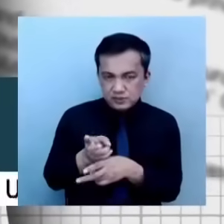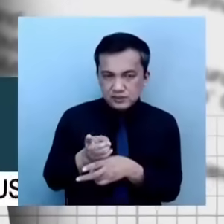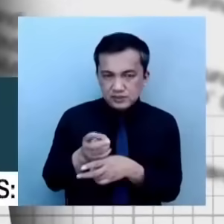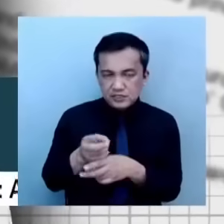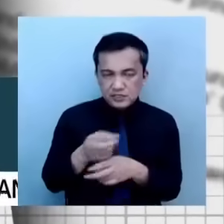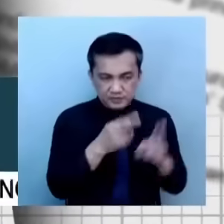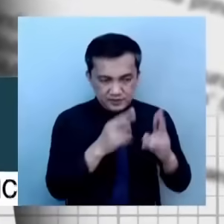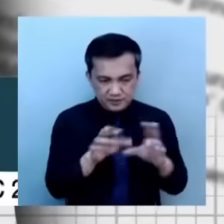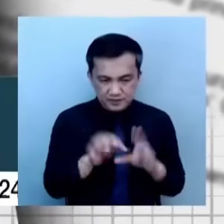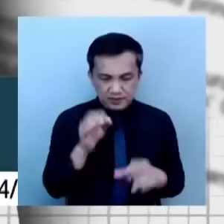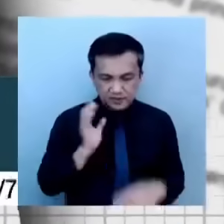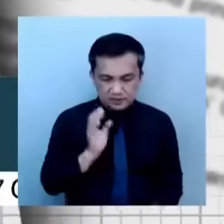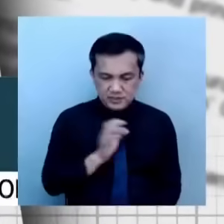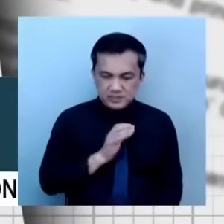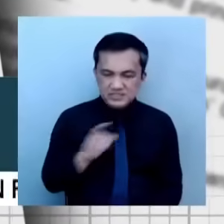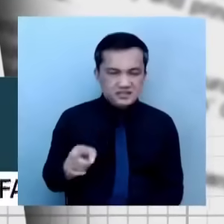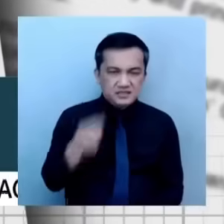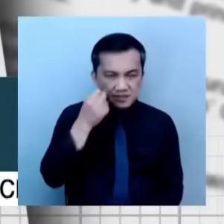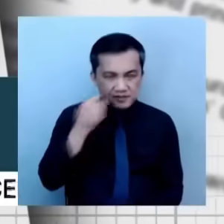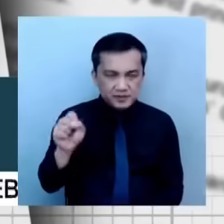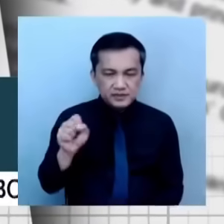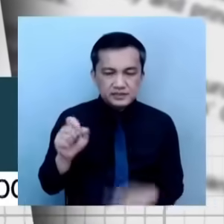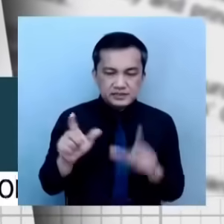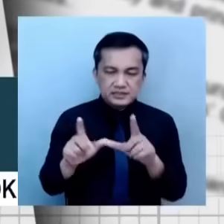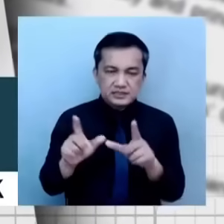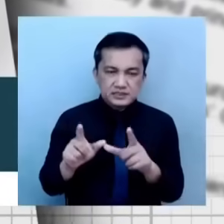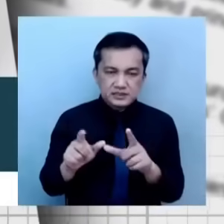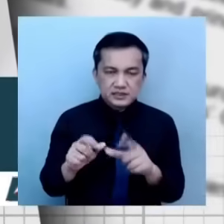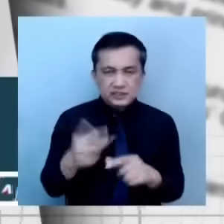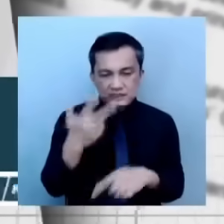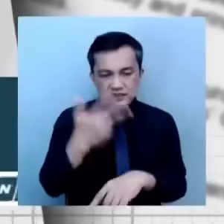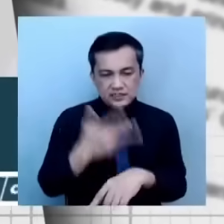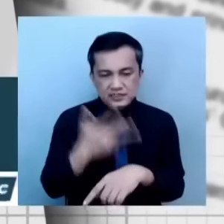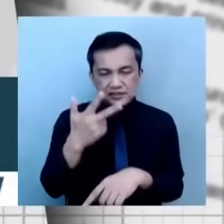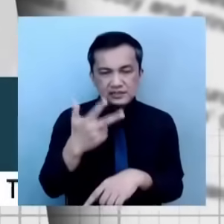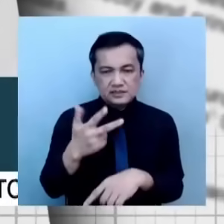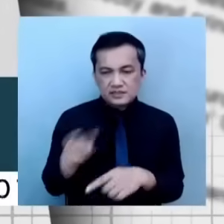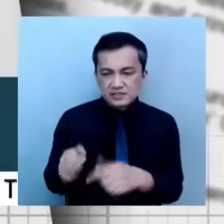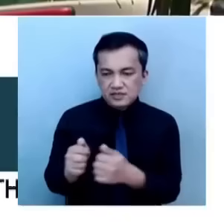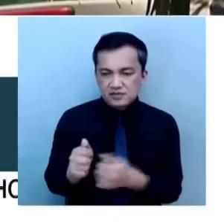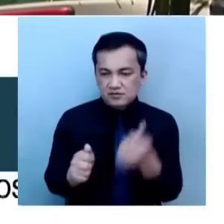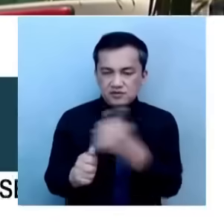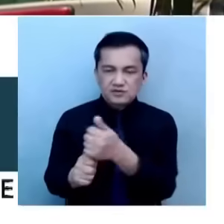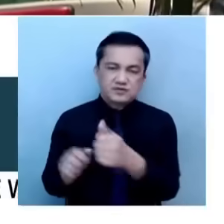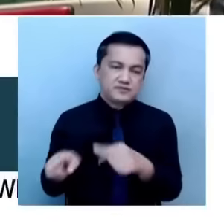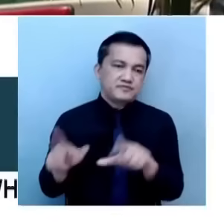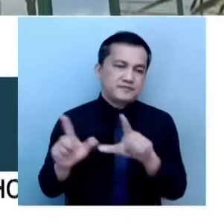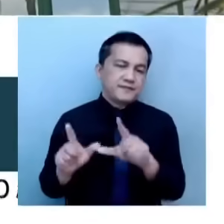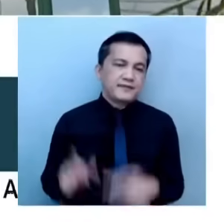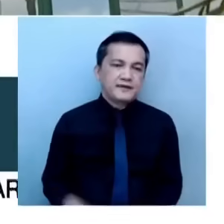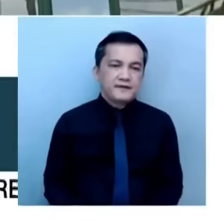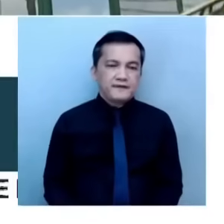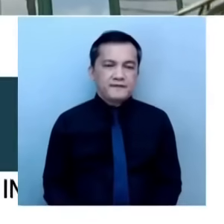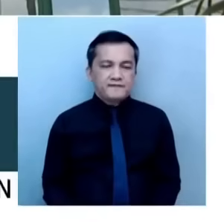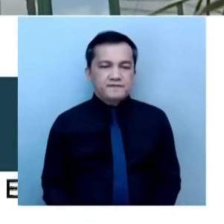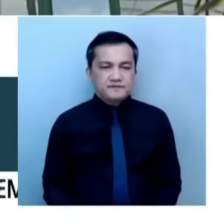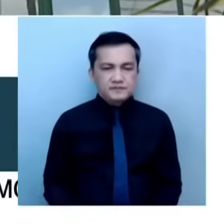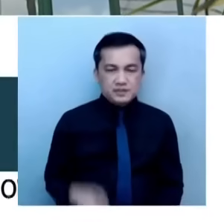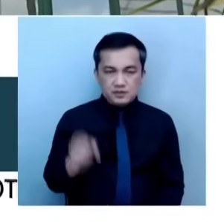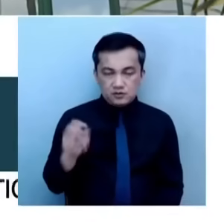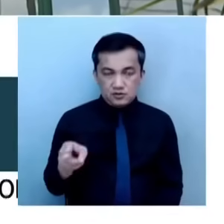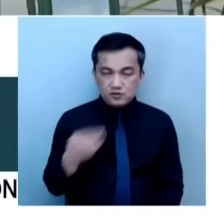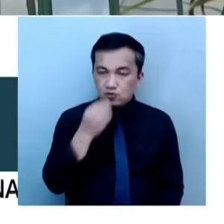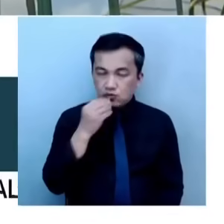grantee violated its franchise on three occasions, citing its authority over franchises. Labas po namin ng show cause order ay ito po ay